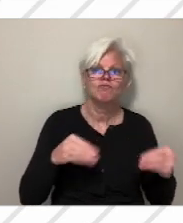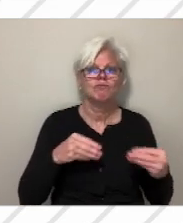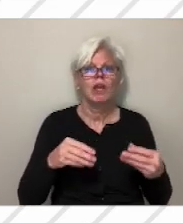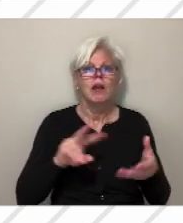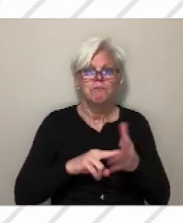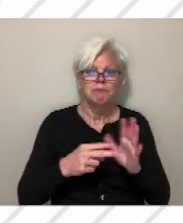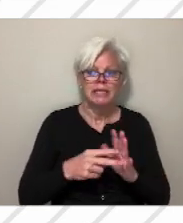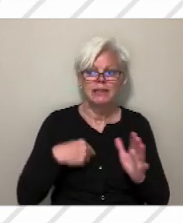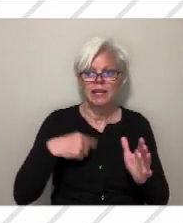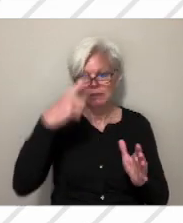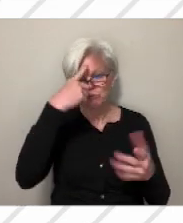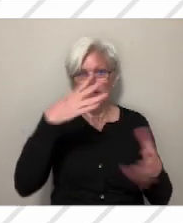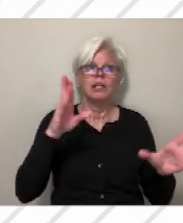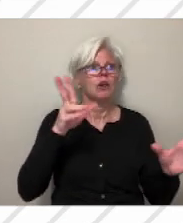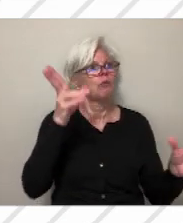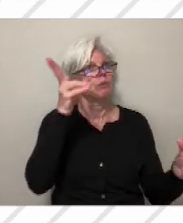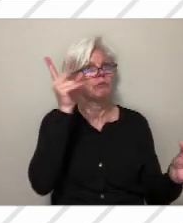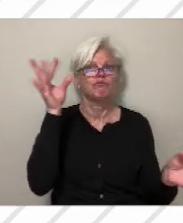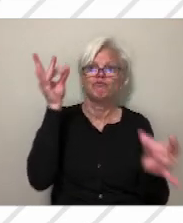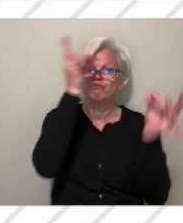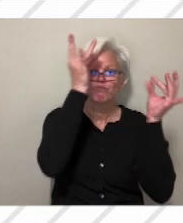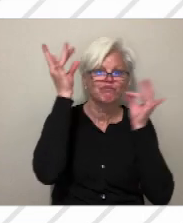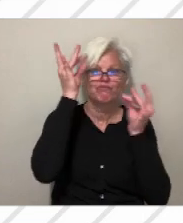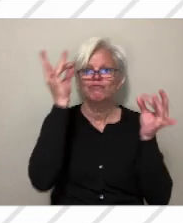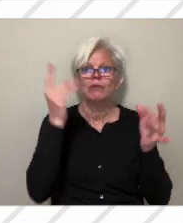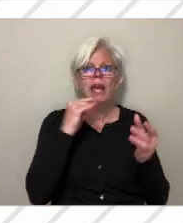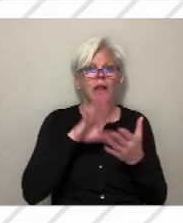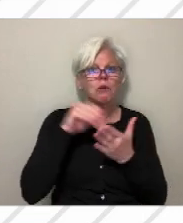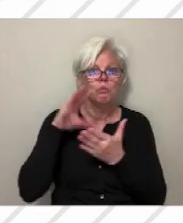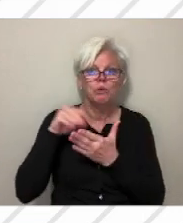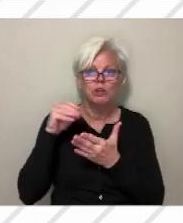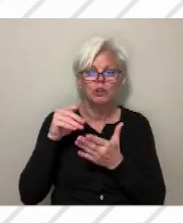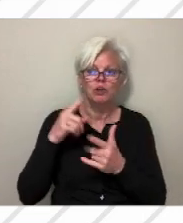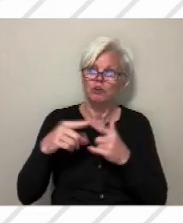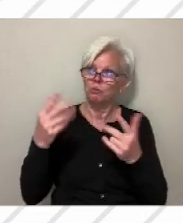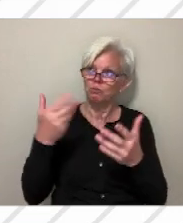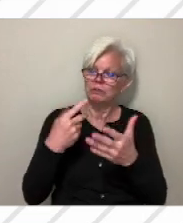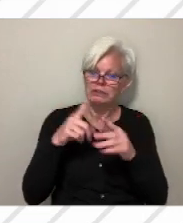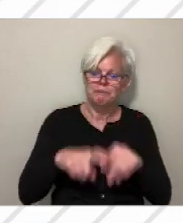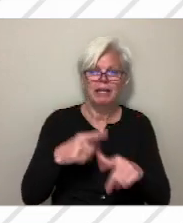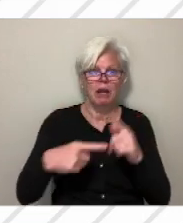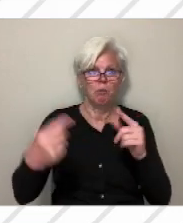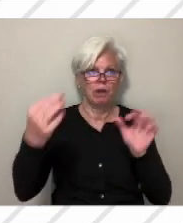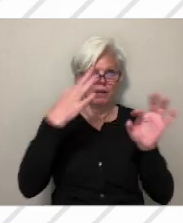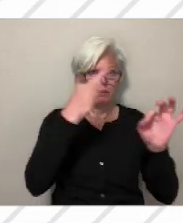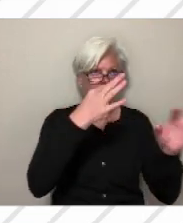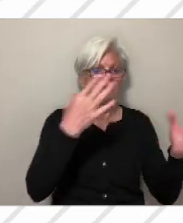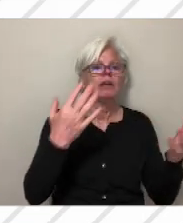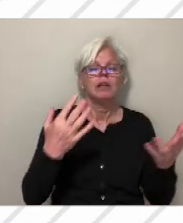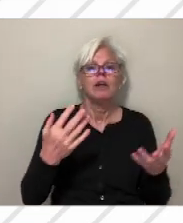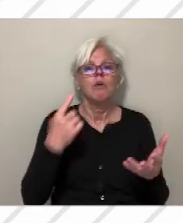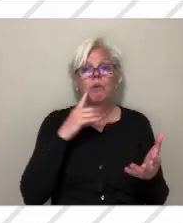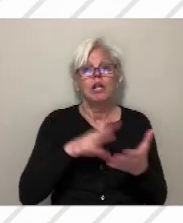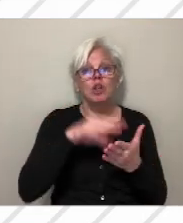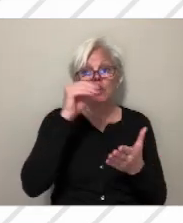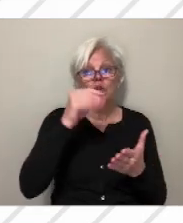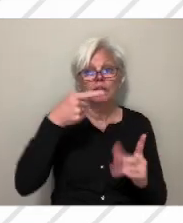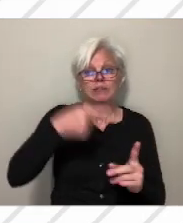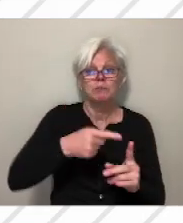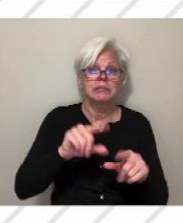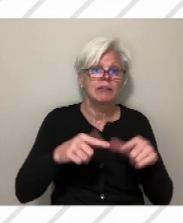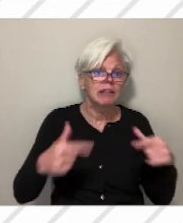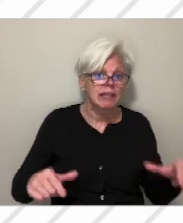to the environment and will learn these skills based on the inputs it receives. For example, we all learn a particular language or a